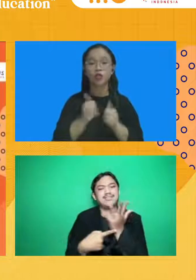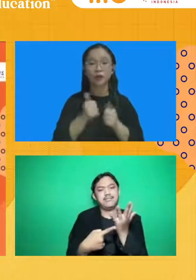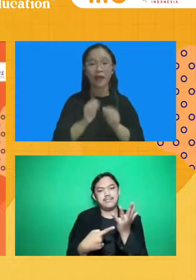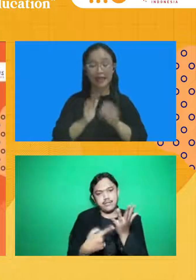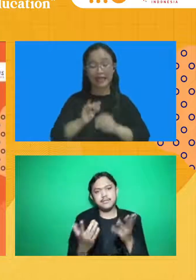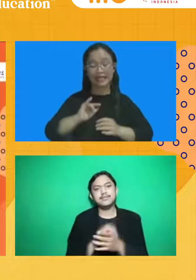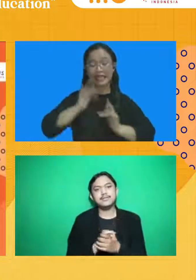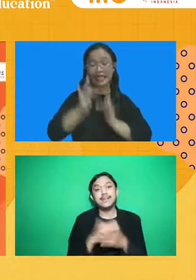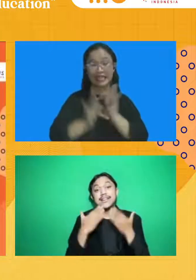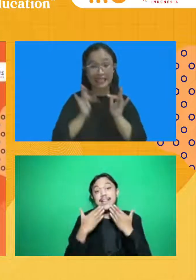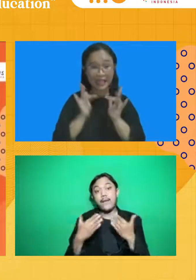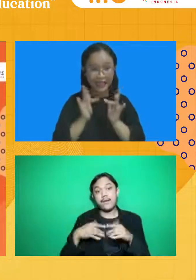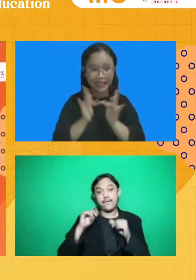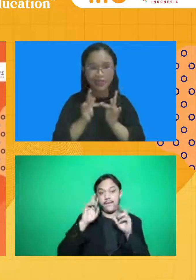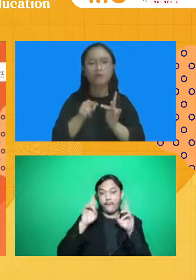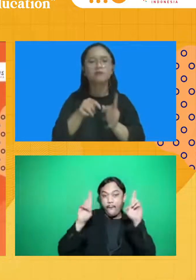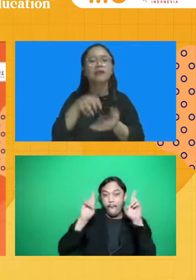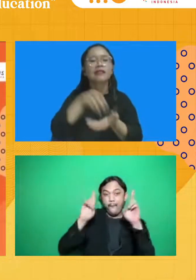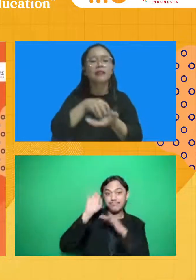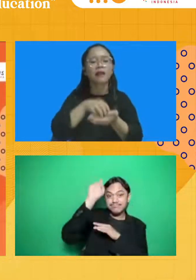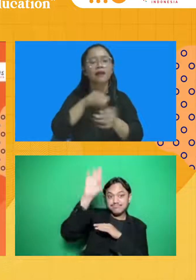session to Olivia again.